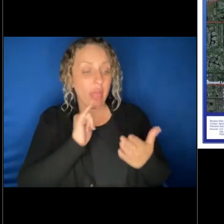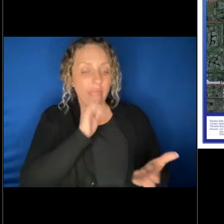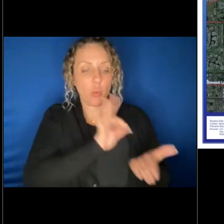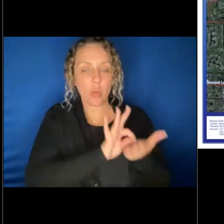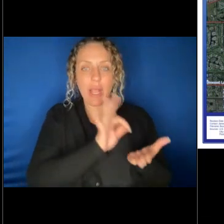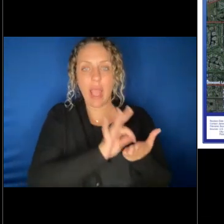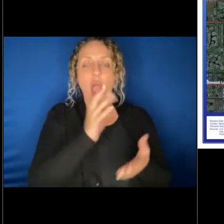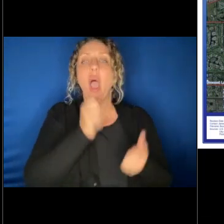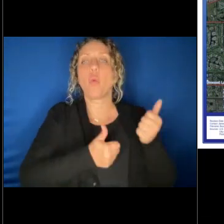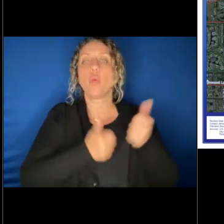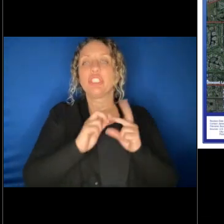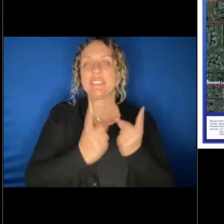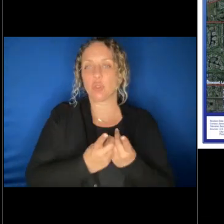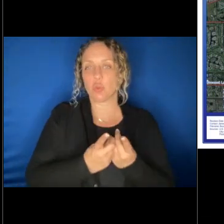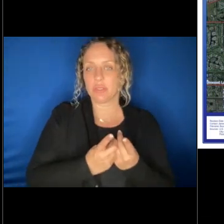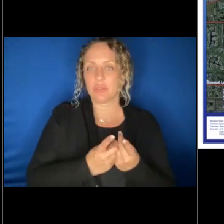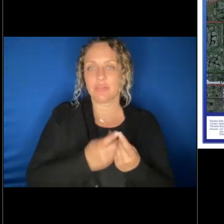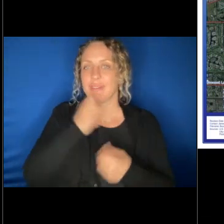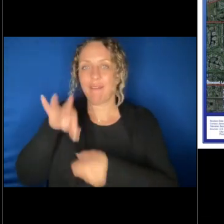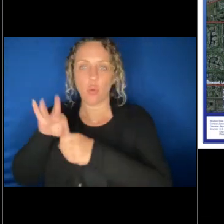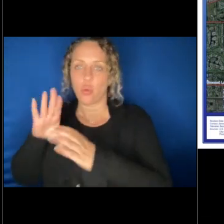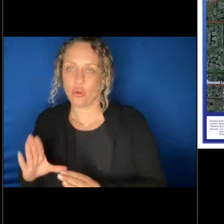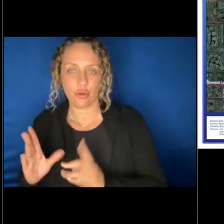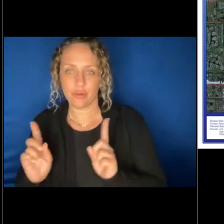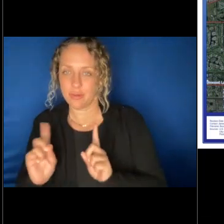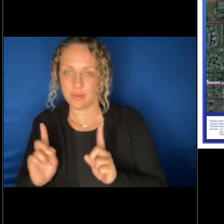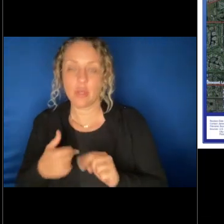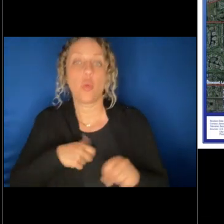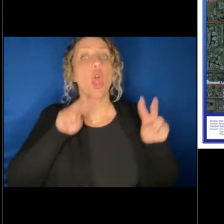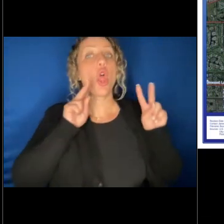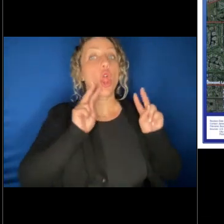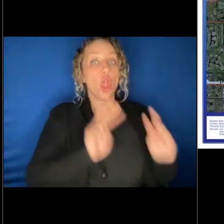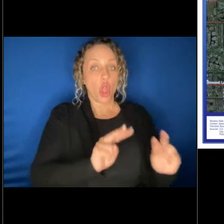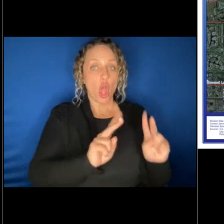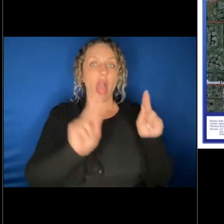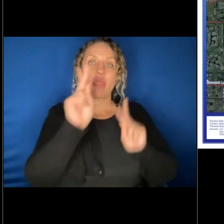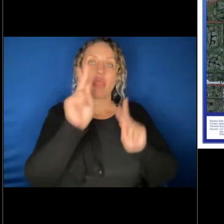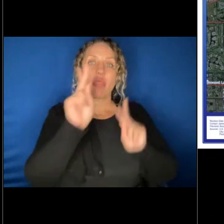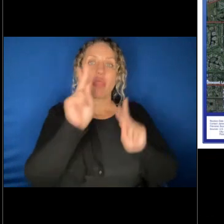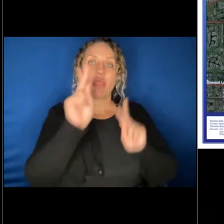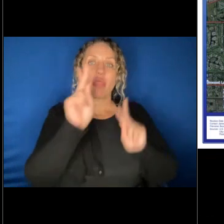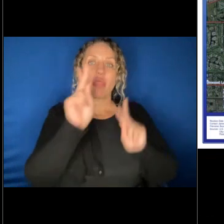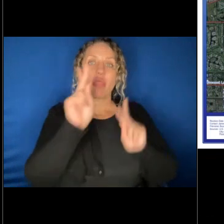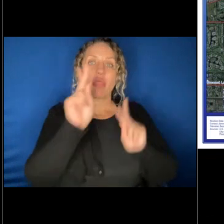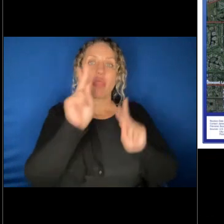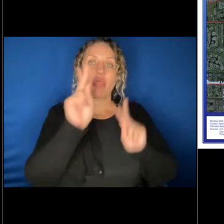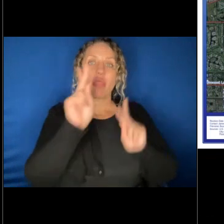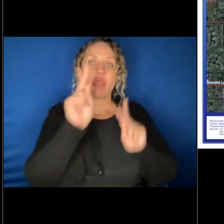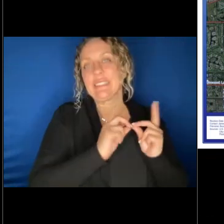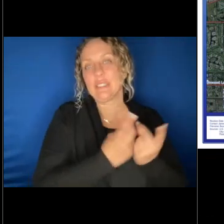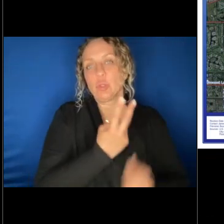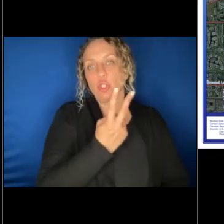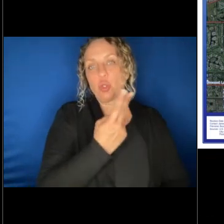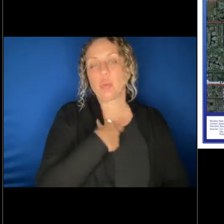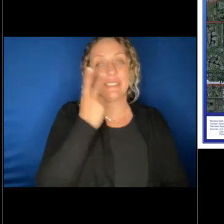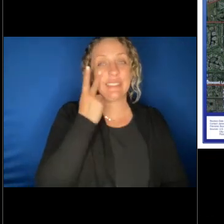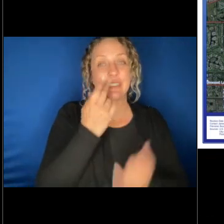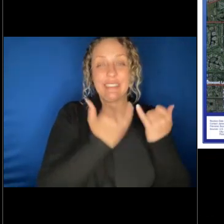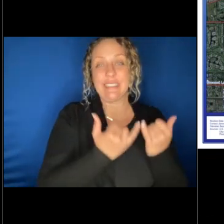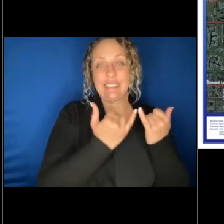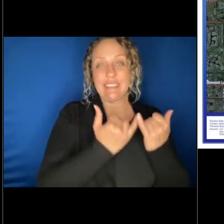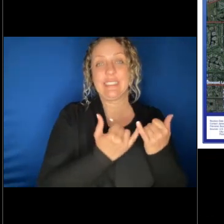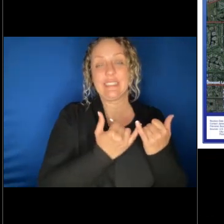living? So as we look at the residents of District 2, we see existing, the number